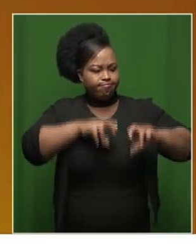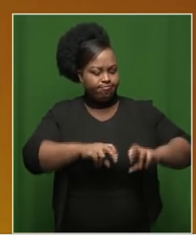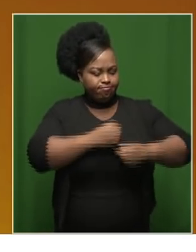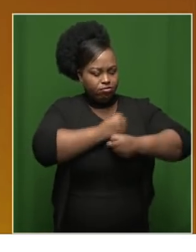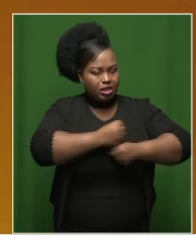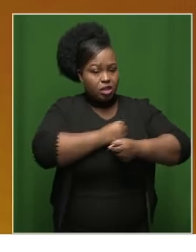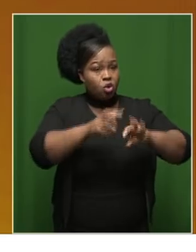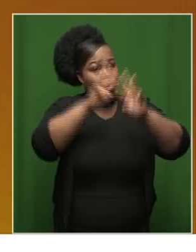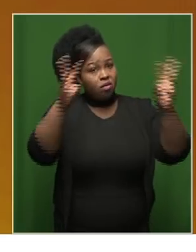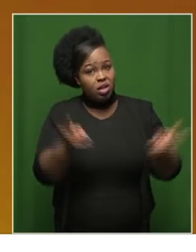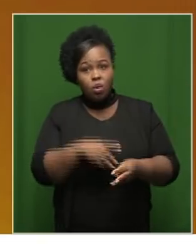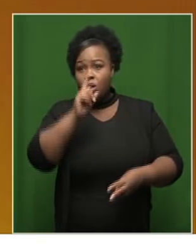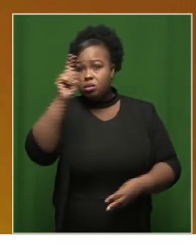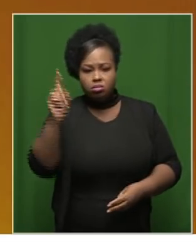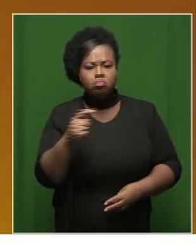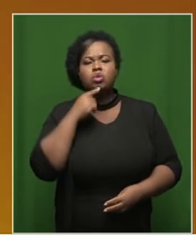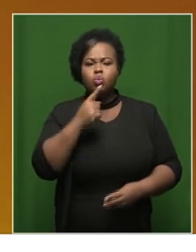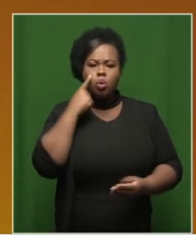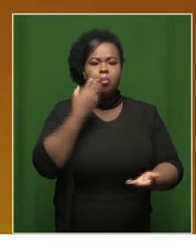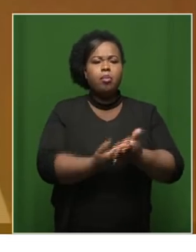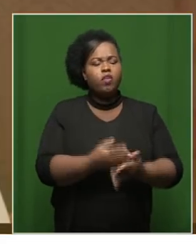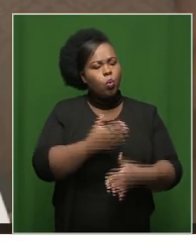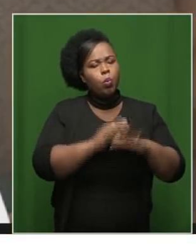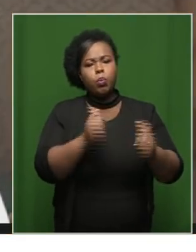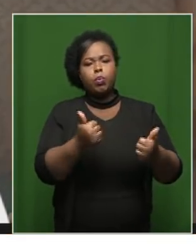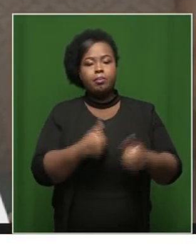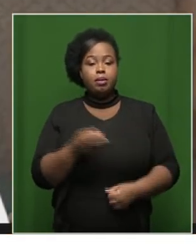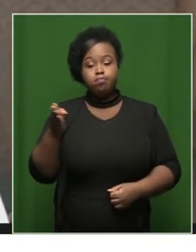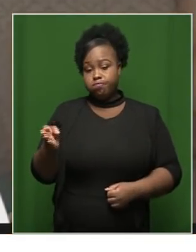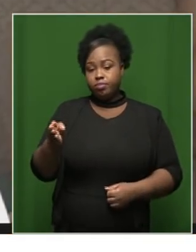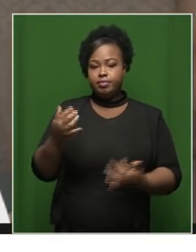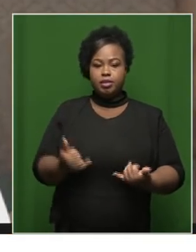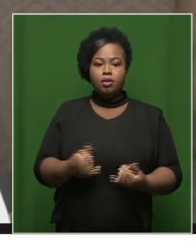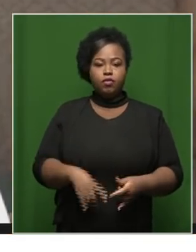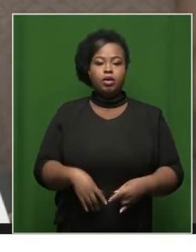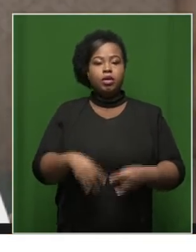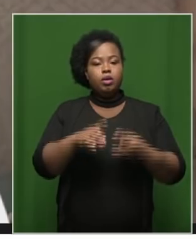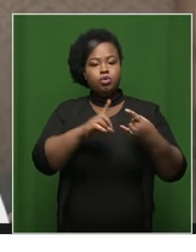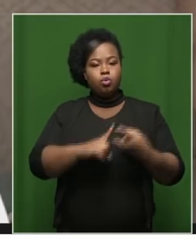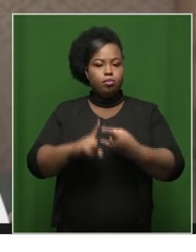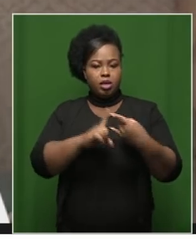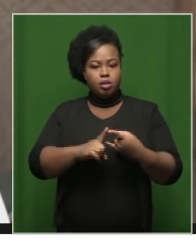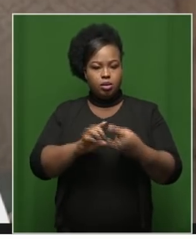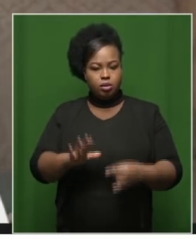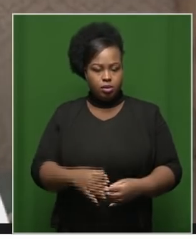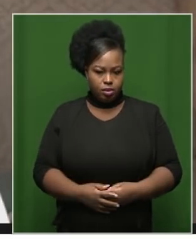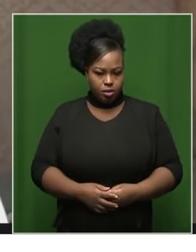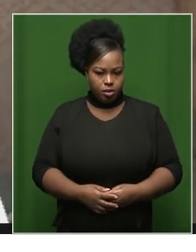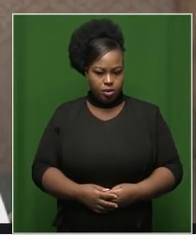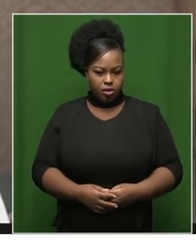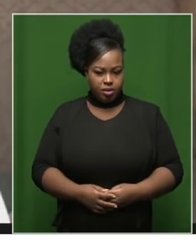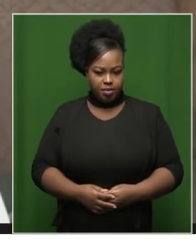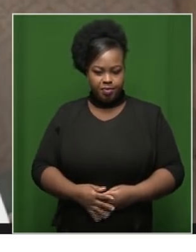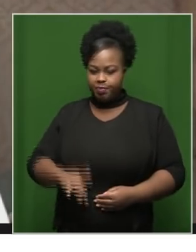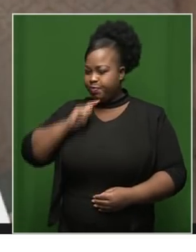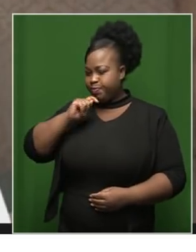that Ivermectin does work. She joins us now via Skype. Dr. Kathrada, thanks for being with us. Good to have you.